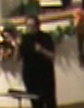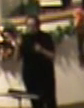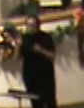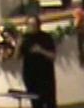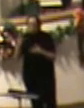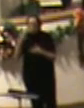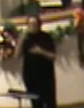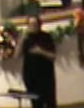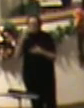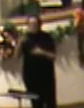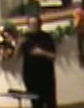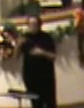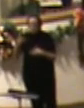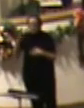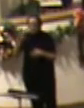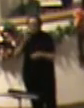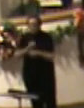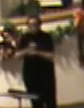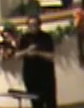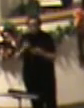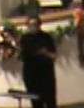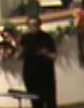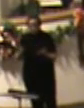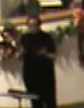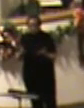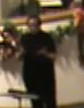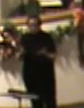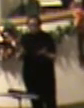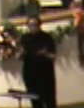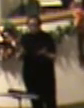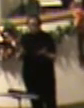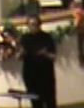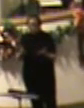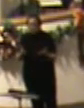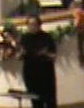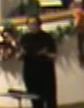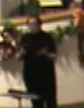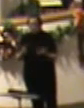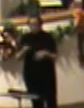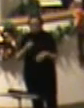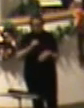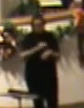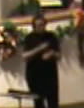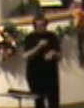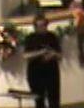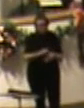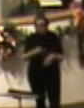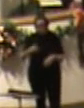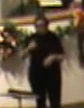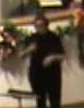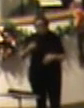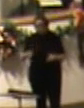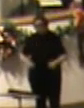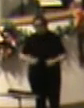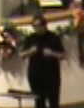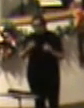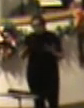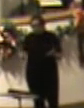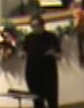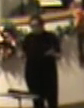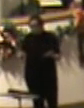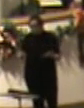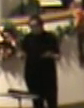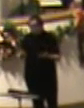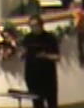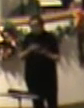do while you're here. You have no idea how you've impacted a lot of young lives, and